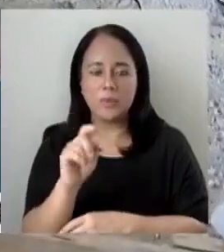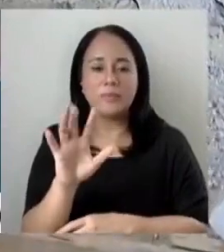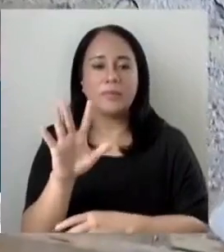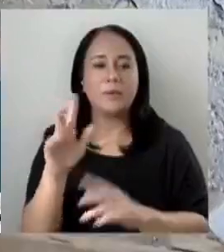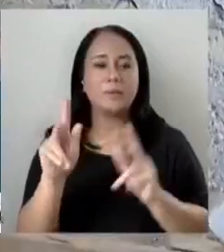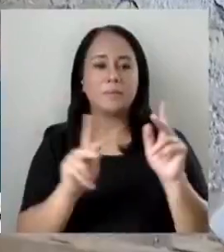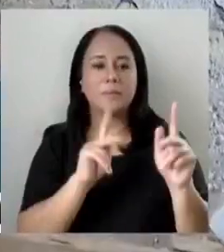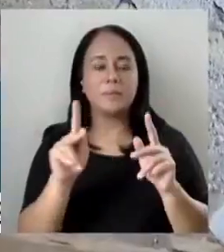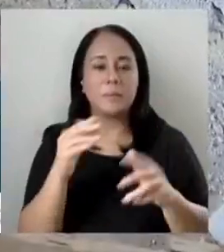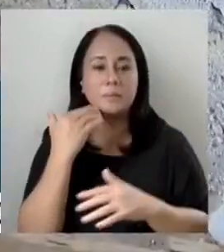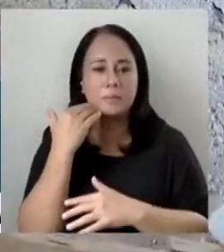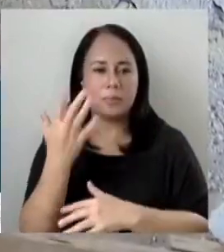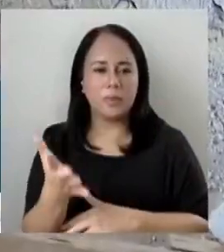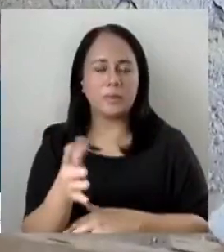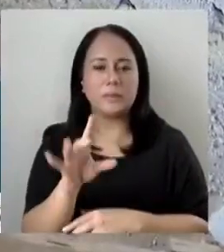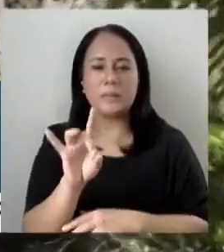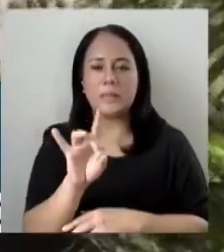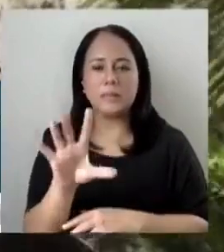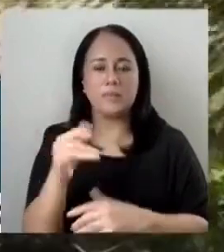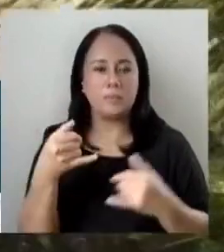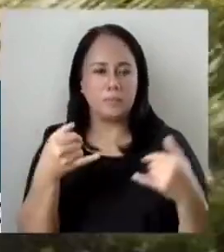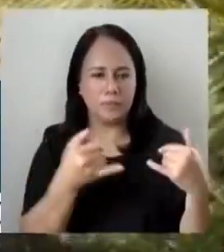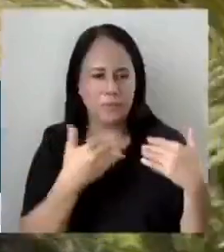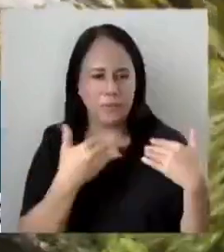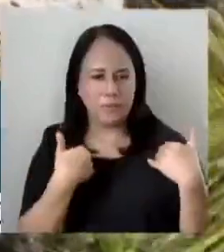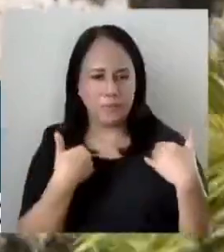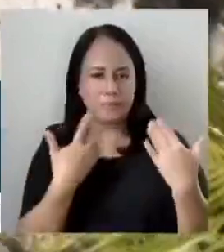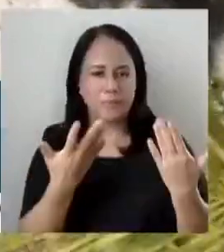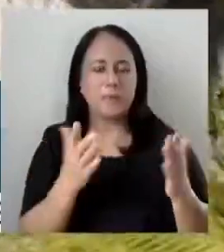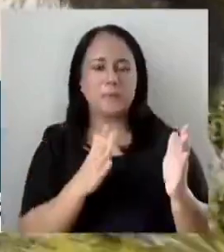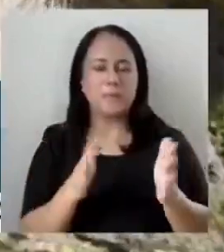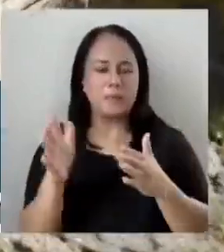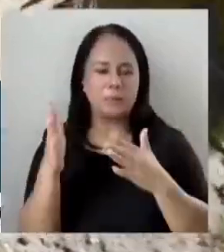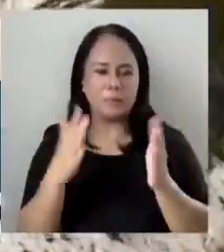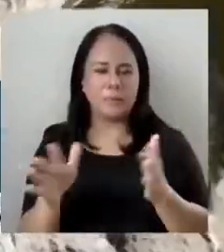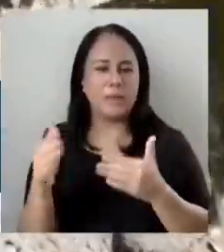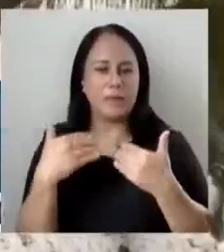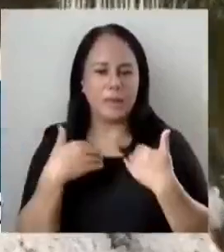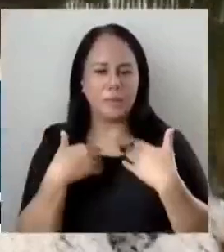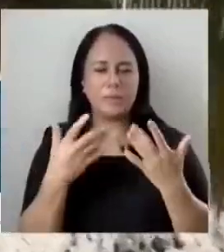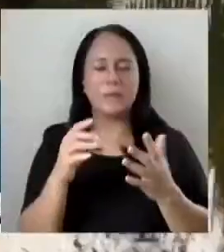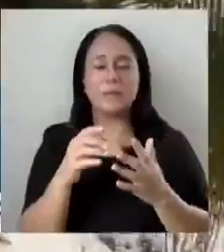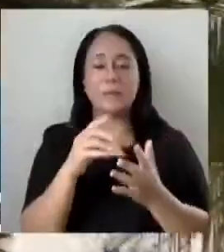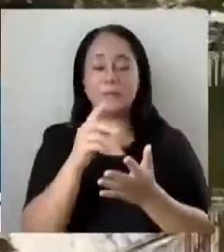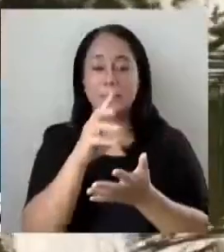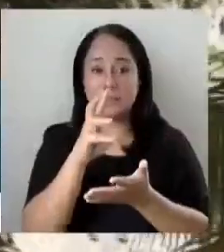there, while 85 others were injured. Glan has already been placed under a state of calamity.